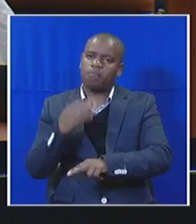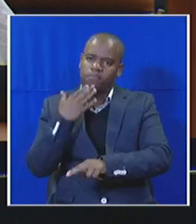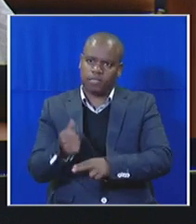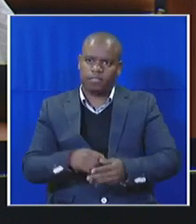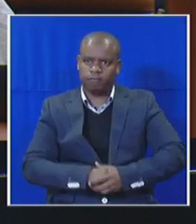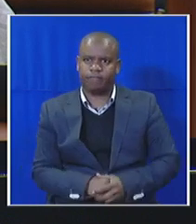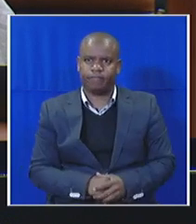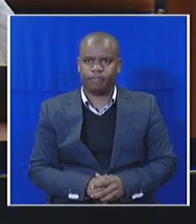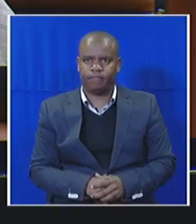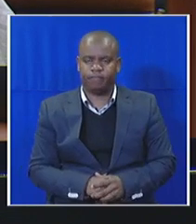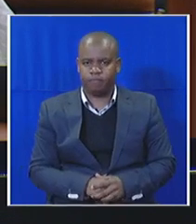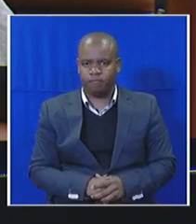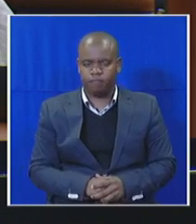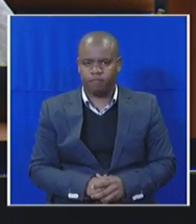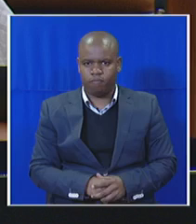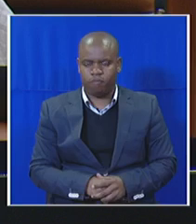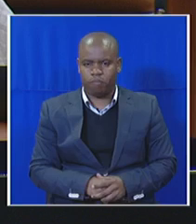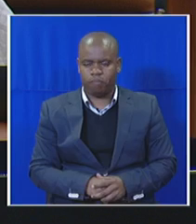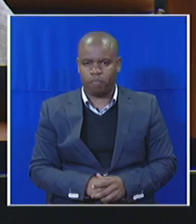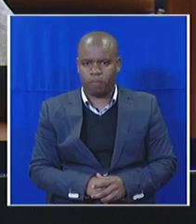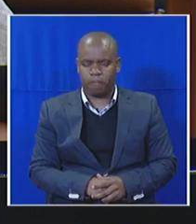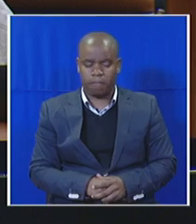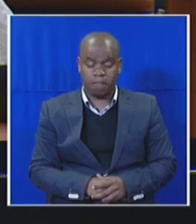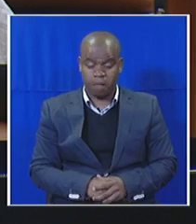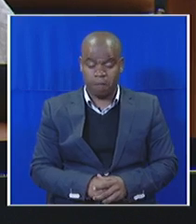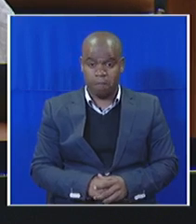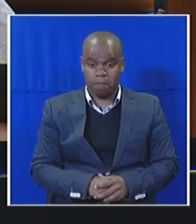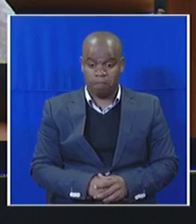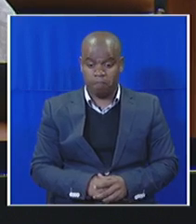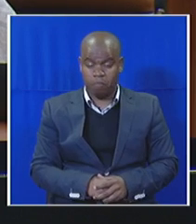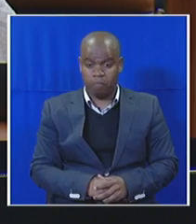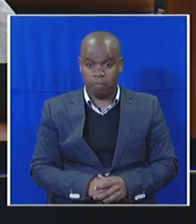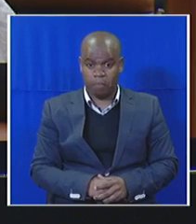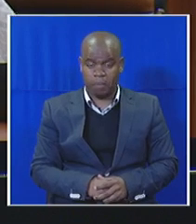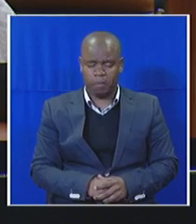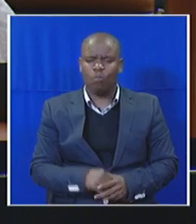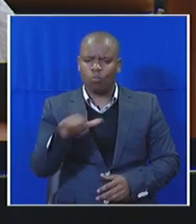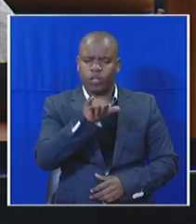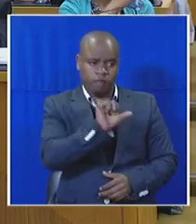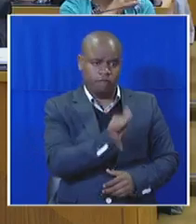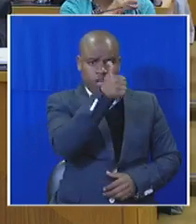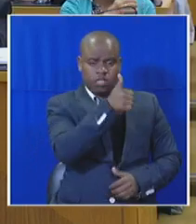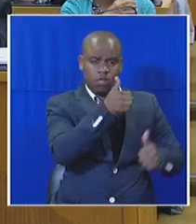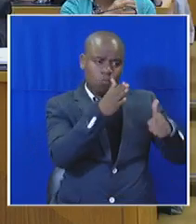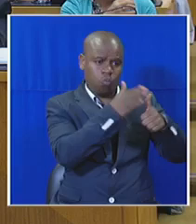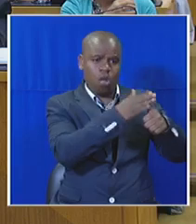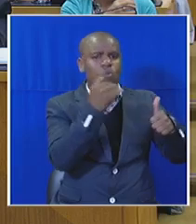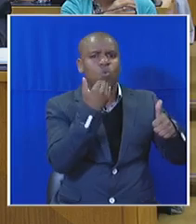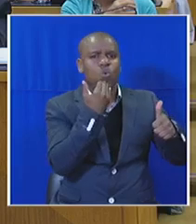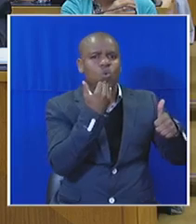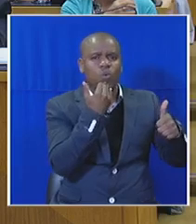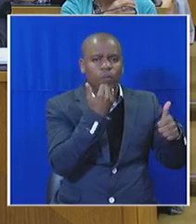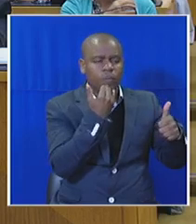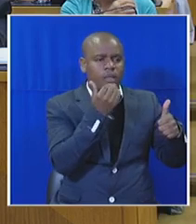take your seat. Which comes first? Is it the president? Is it the ANC or something? Take your seat, Honorable Maimane.